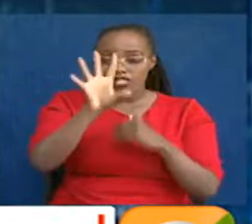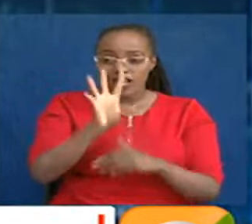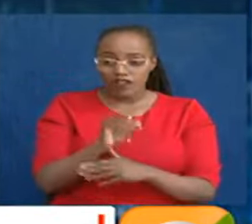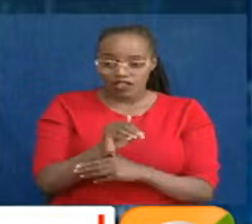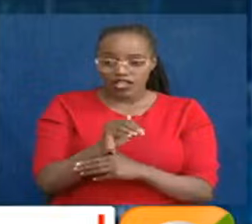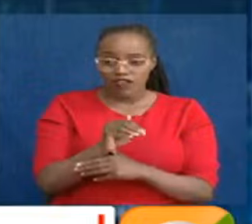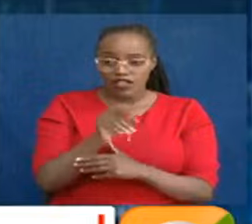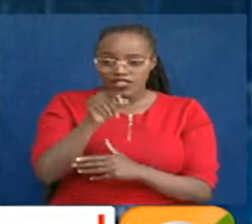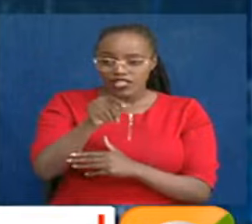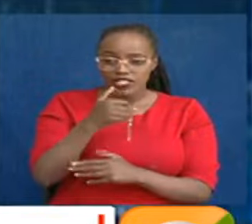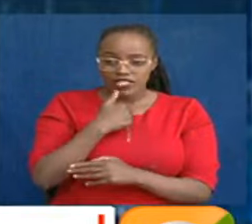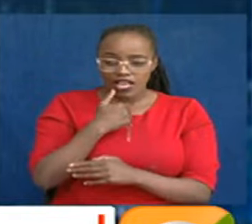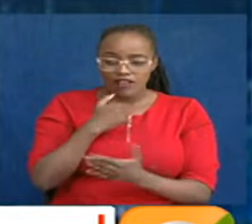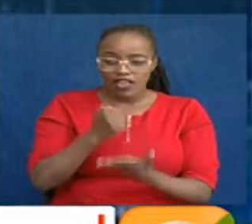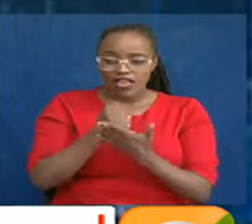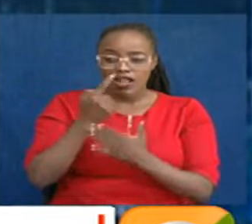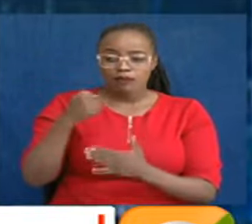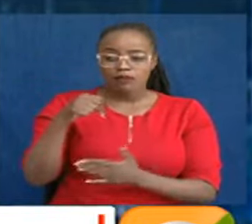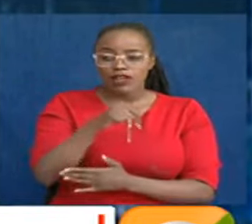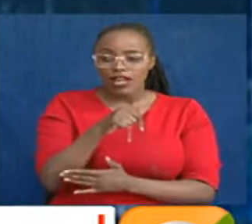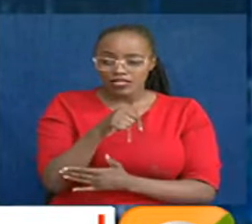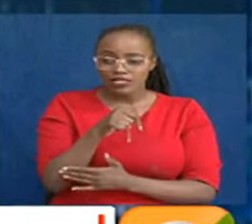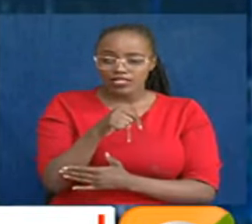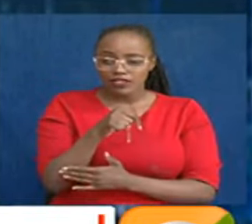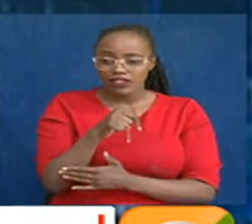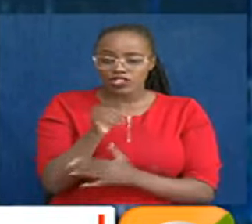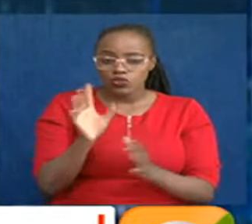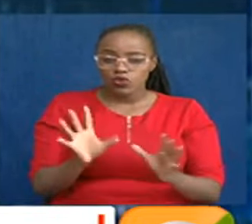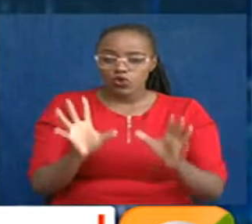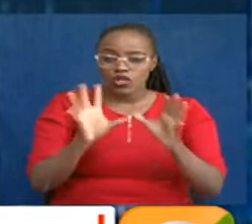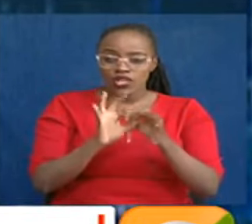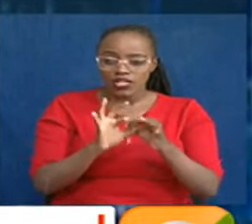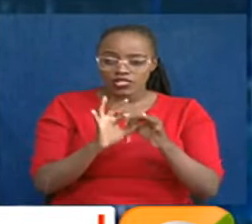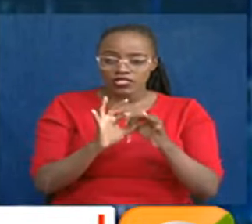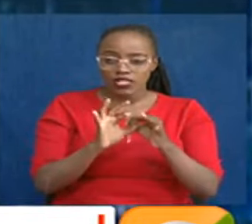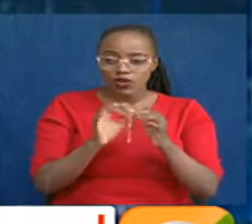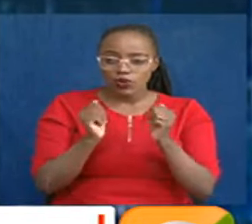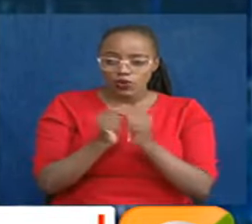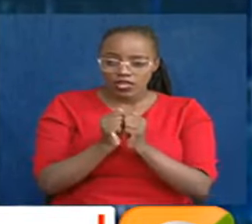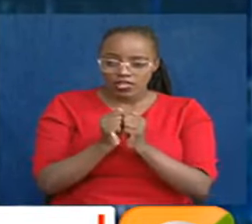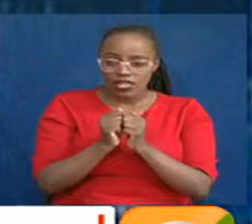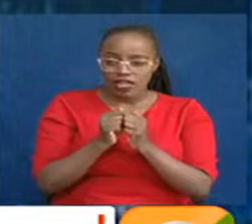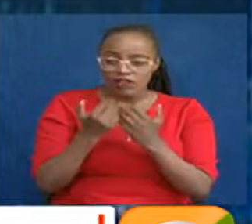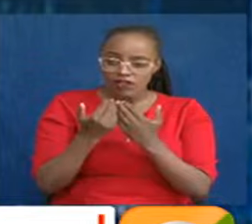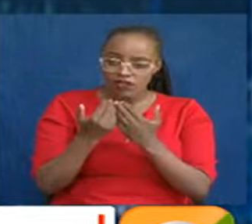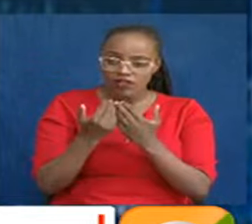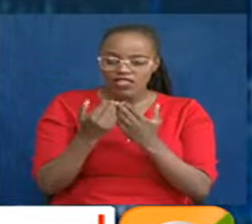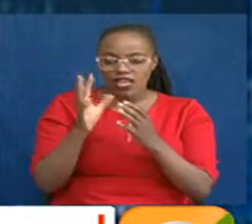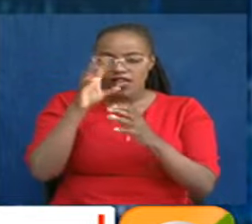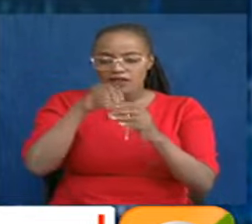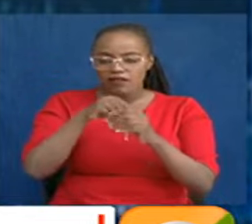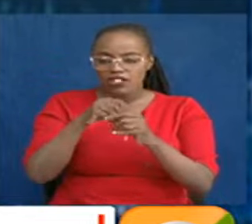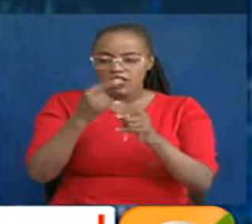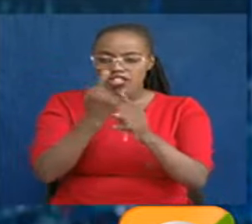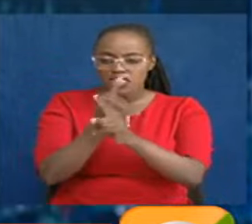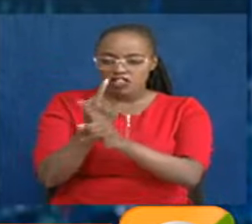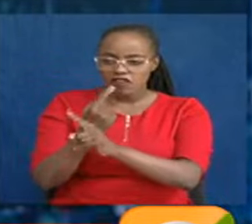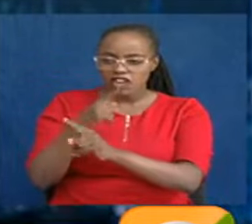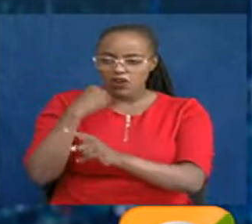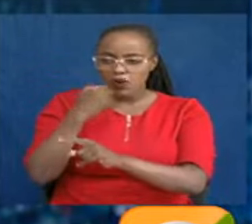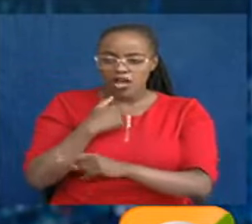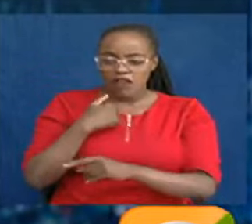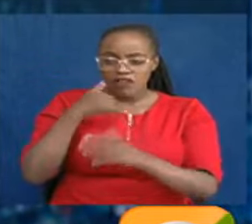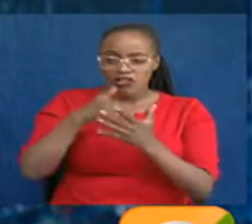And this has enabled us to connect with global potential investors, including now